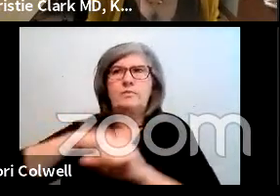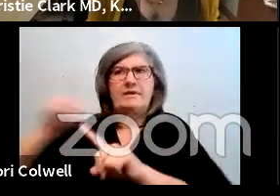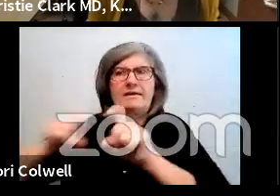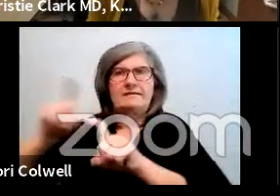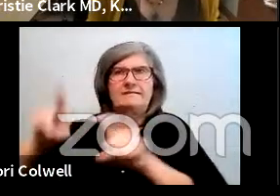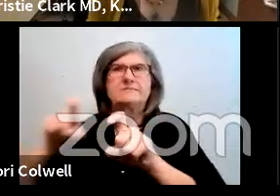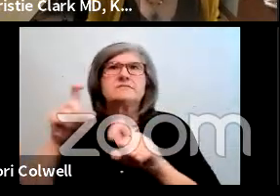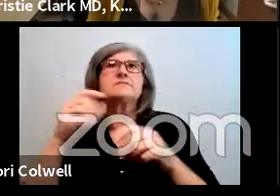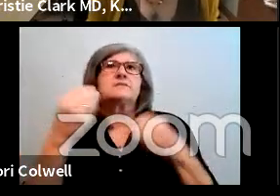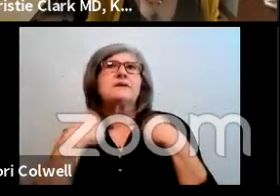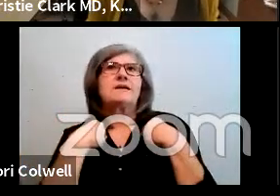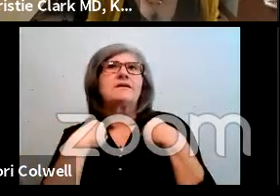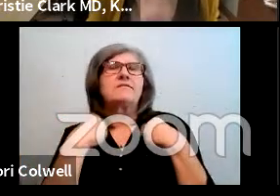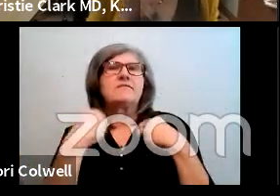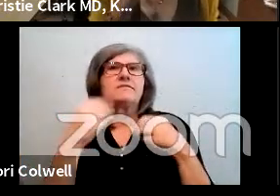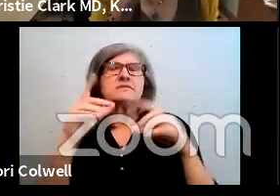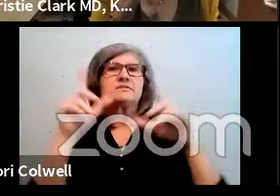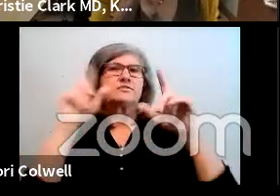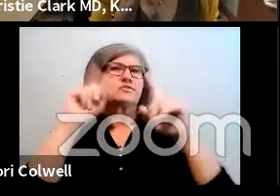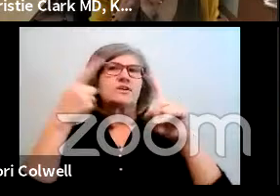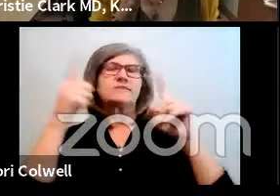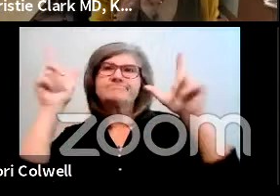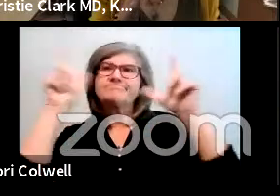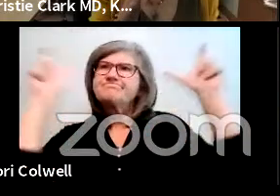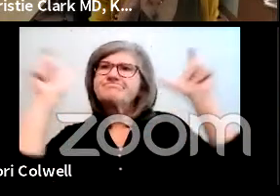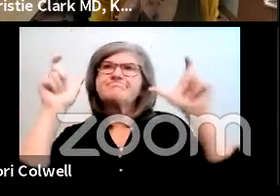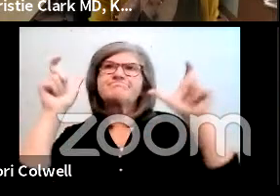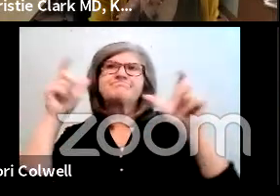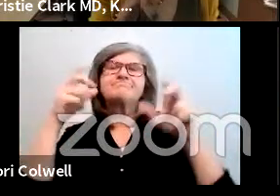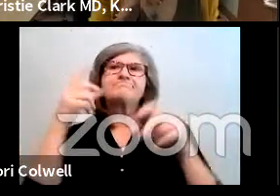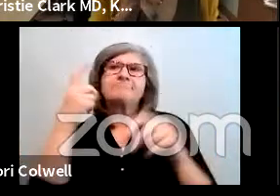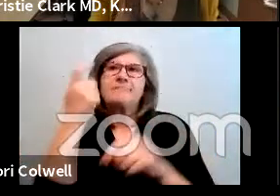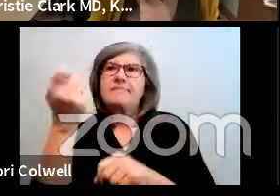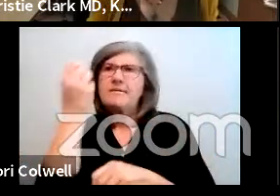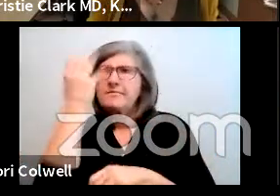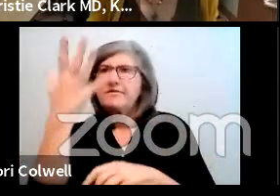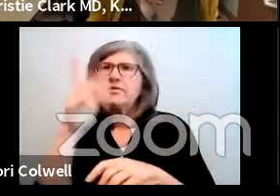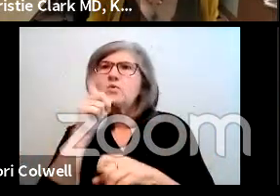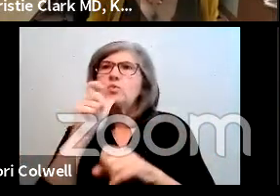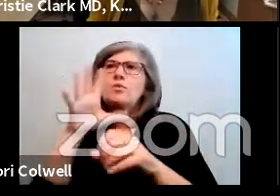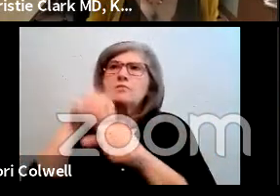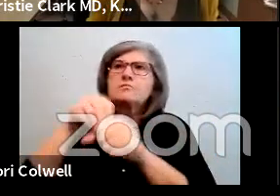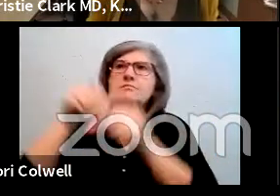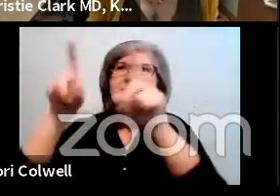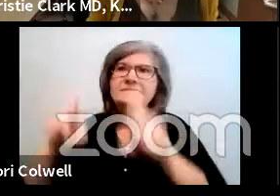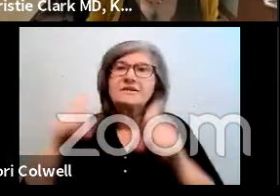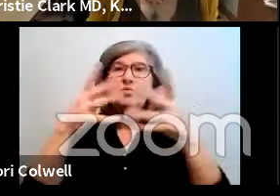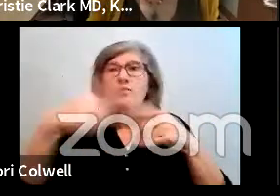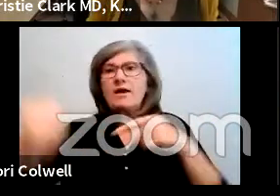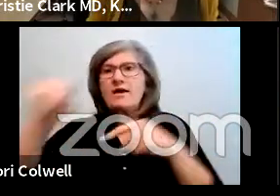us a snapshot of the ones that are participating with us in testing programs. It doesn't tell us about the rest.